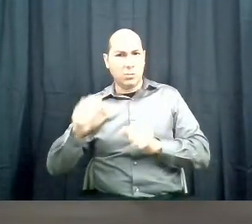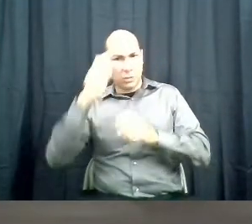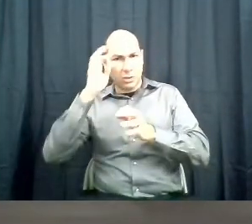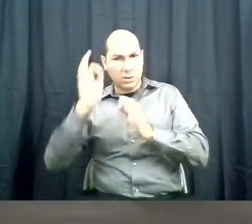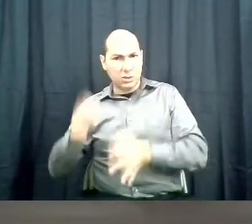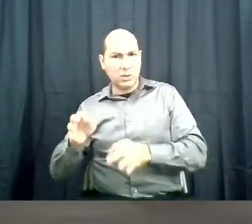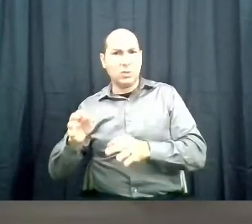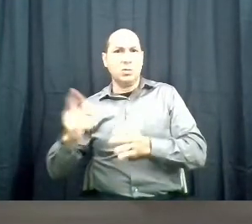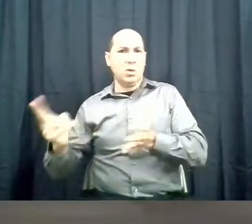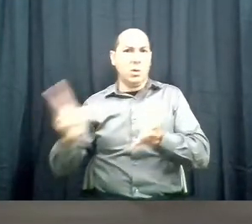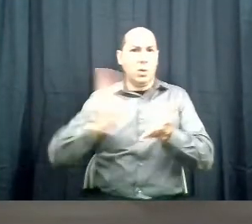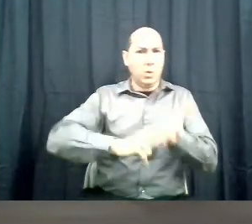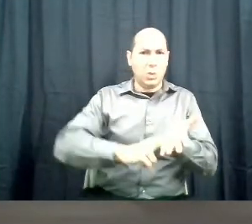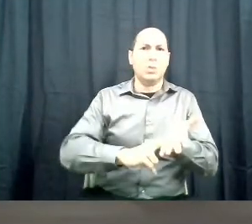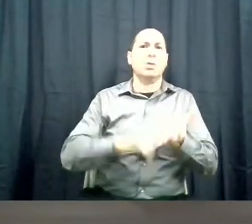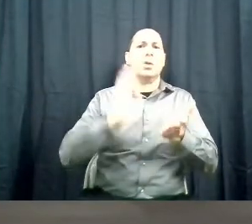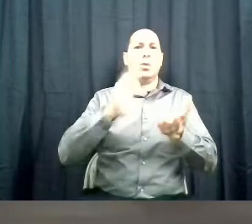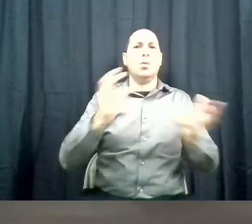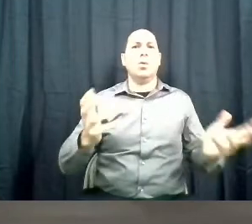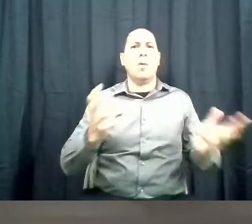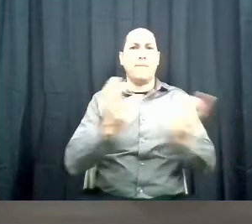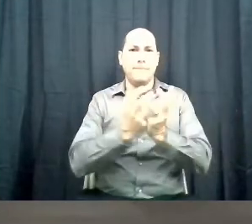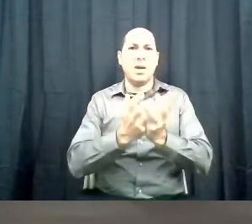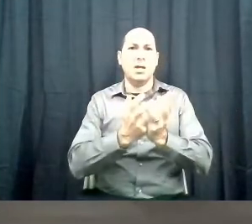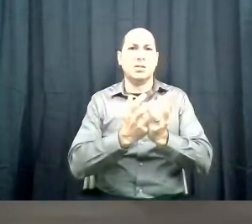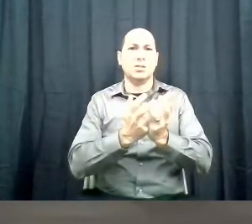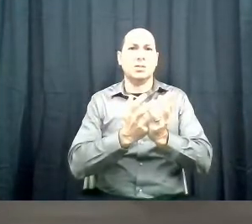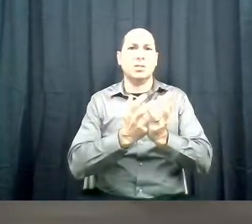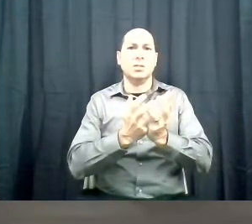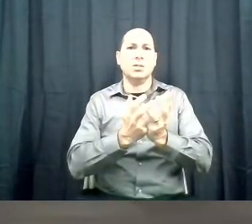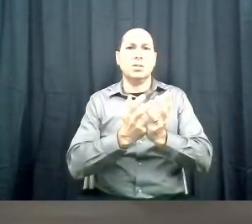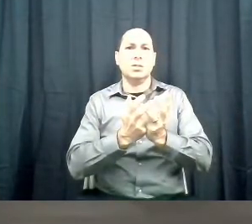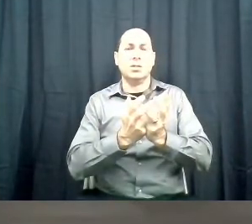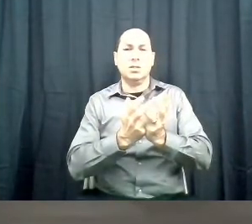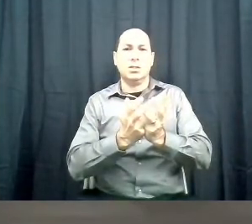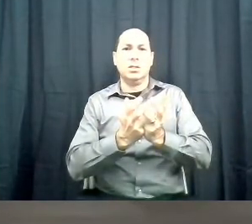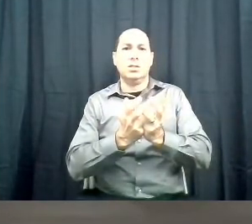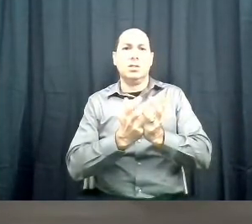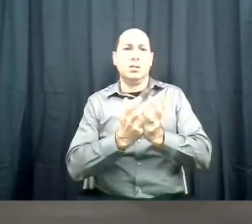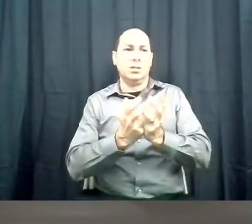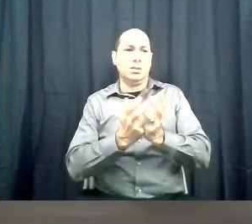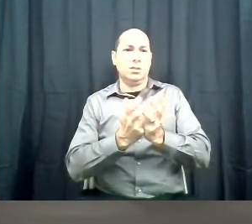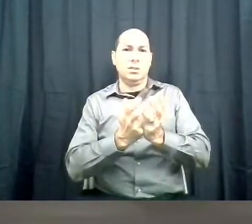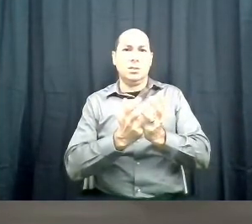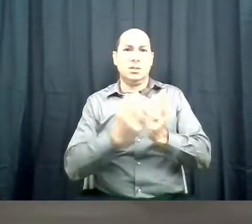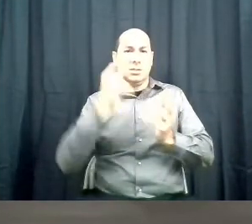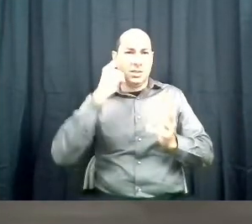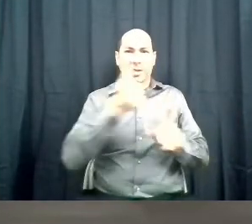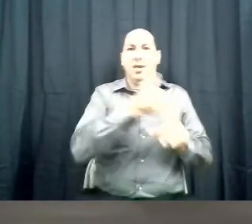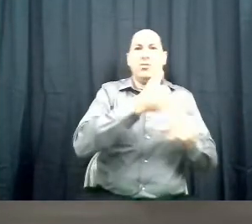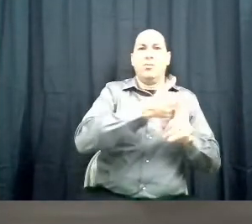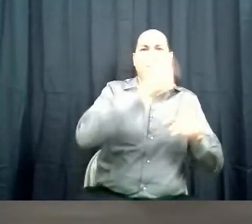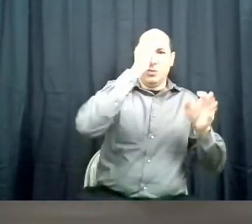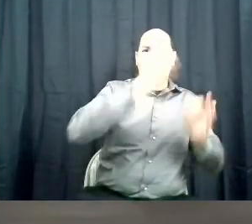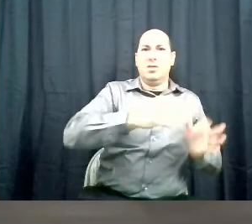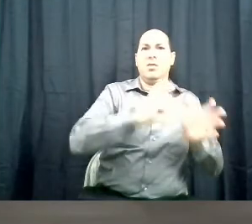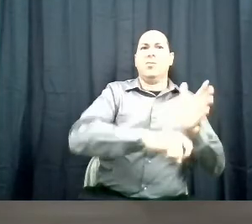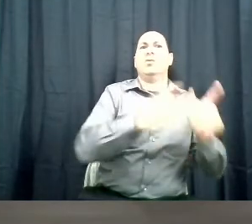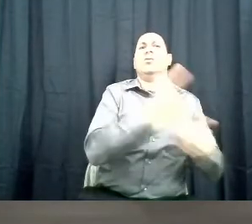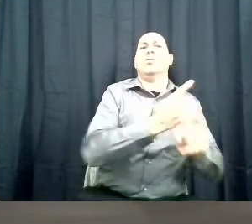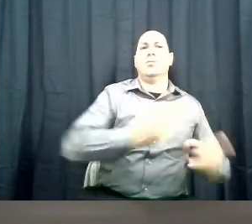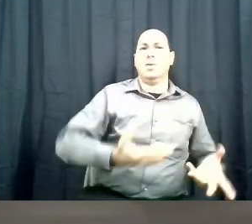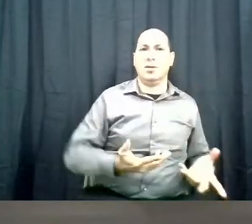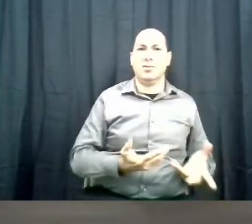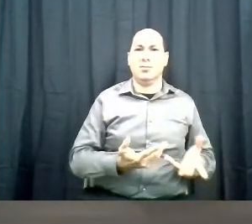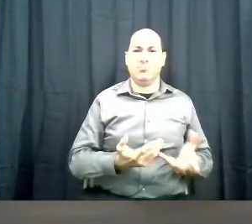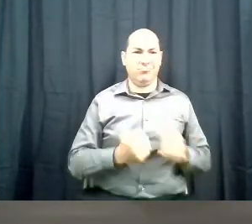competition when you allow the market price to be determined by the PREPA board? How is accepting board-determined market